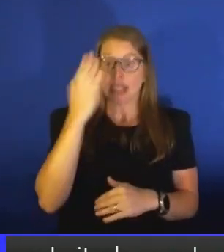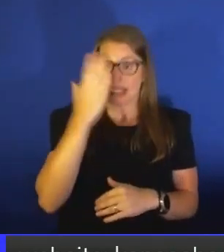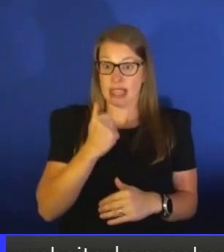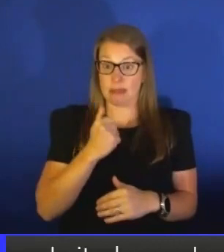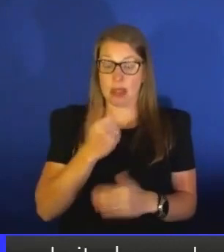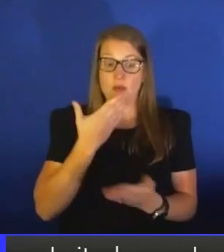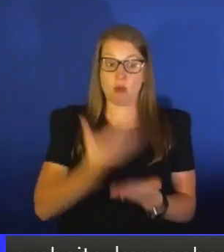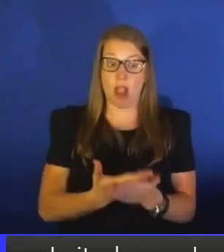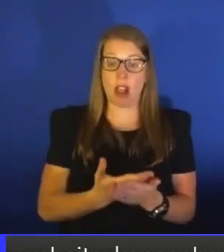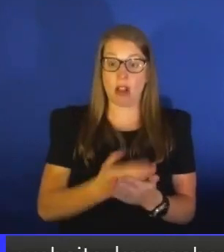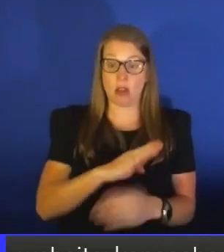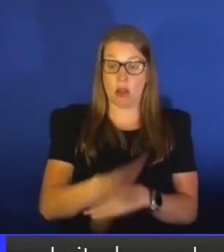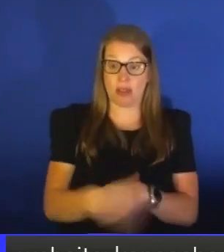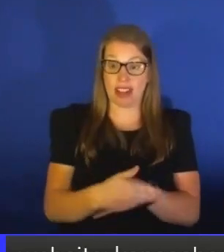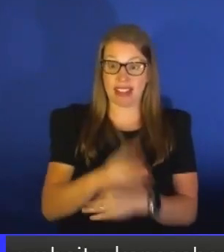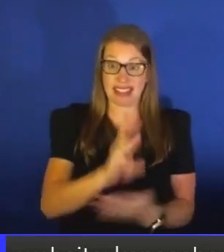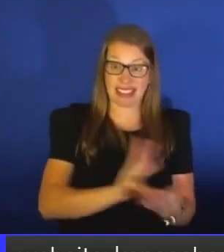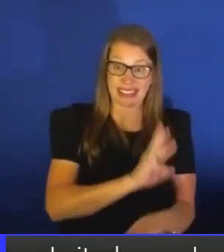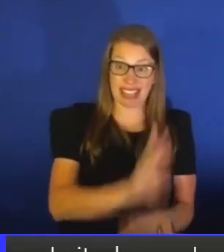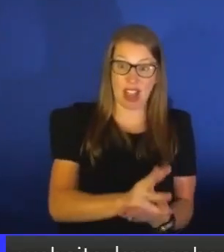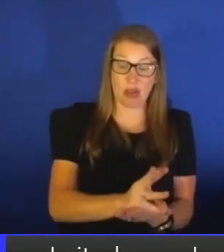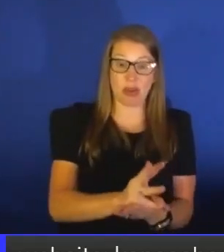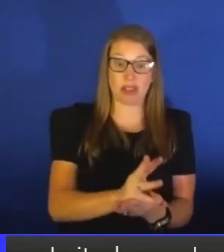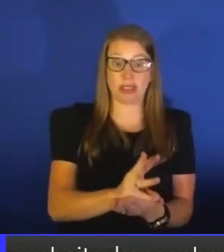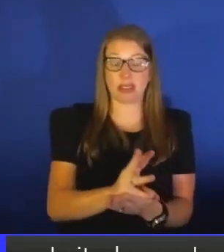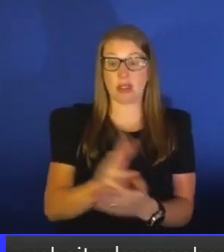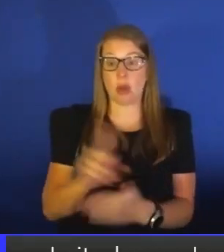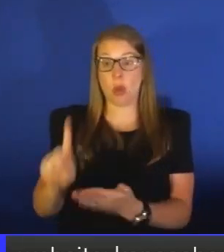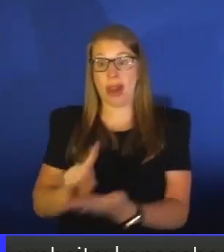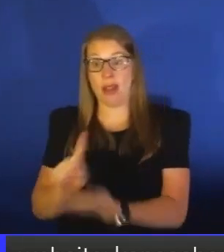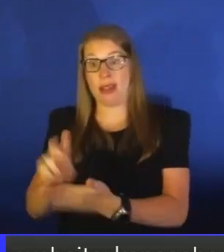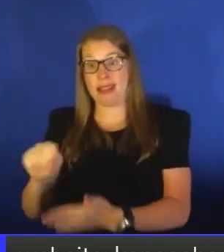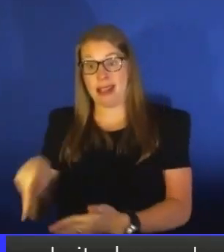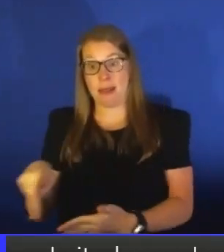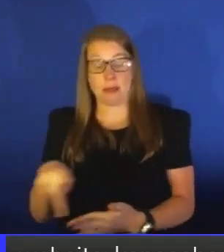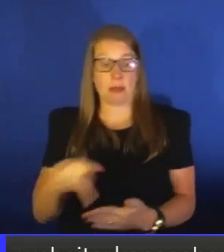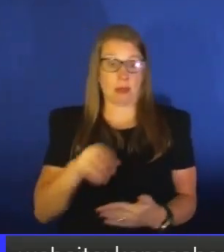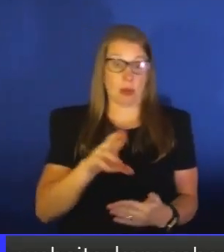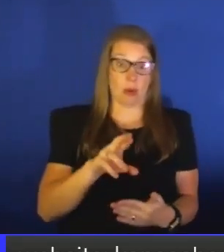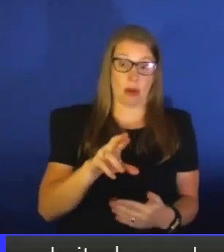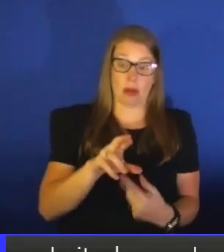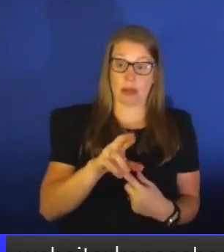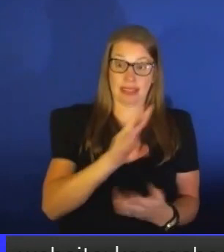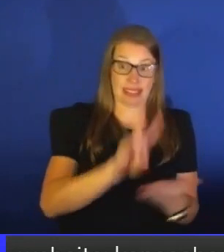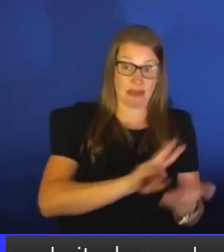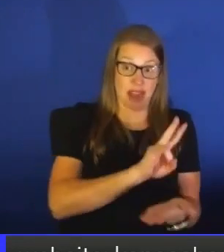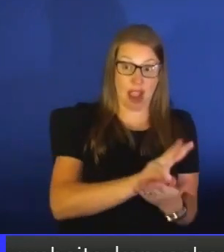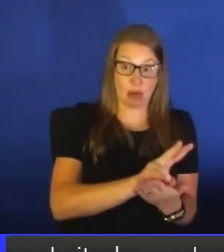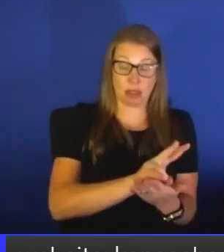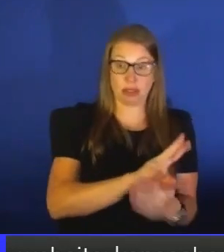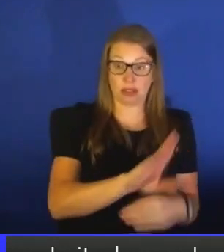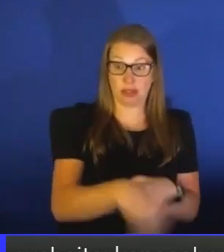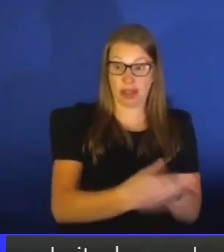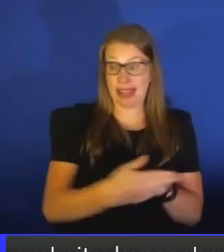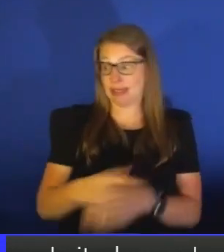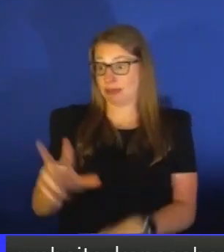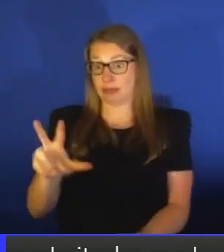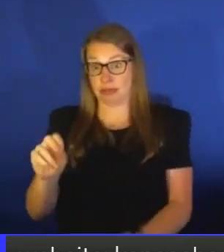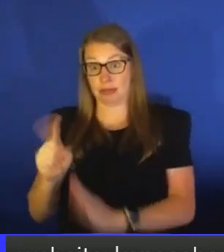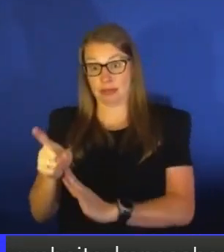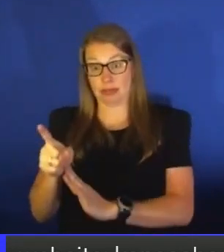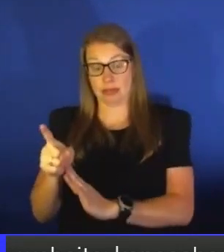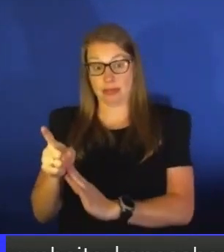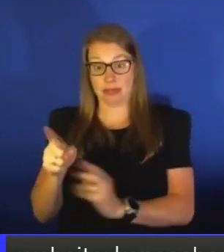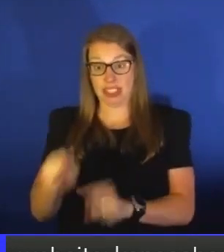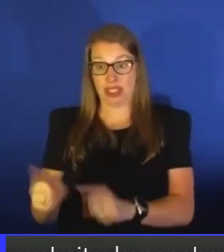6 hours a night and a 1-hour nap. I don't have any issue with that, or 7 hours during the day and a 30-minute nap. So I certainly think naps can be beneficial